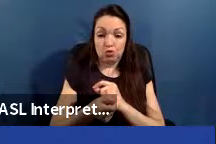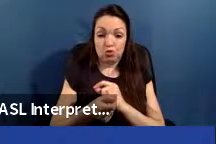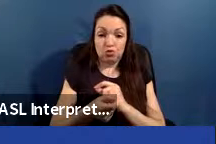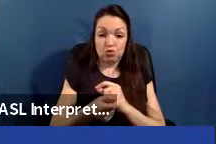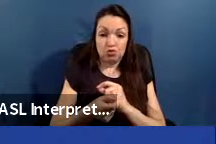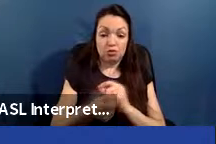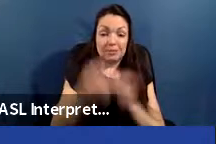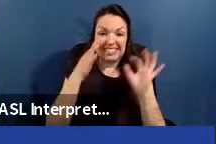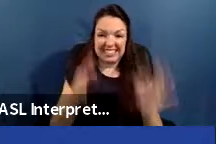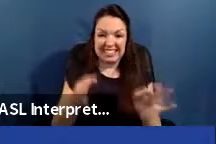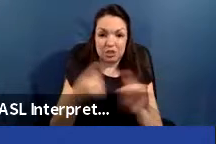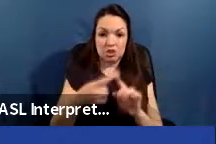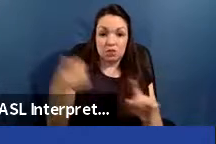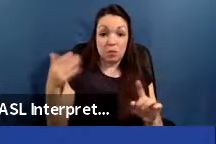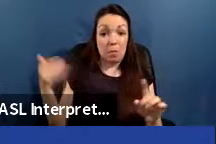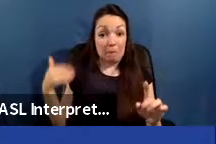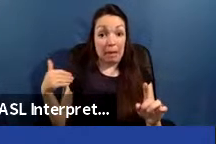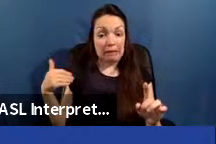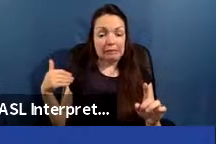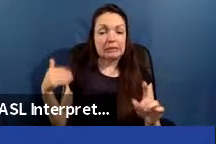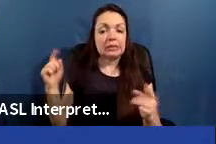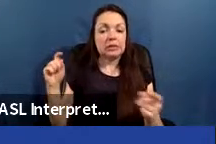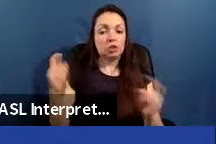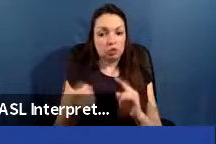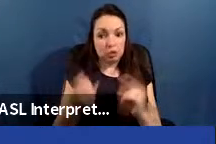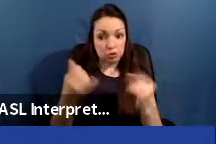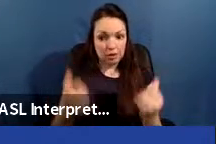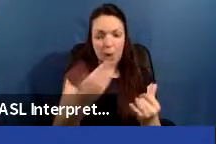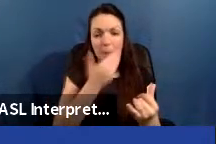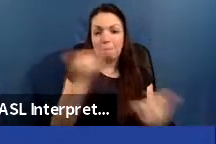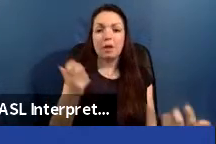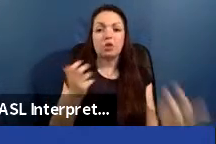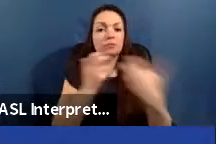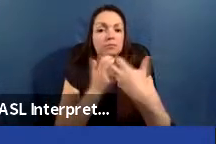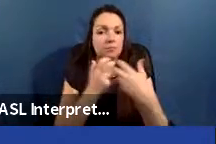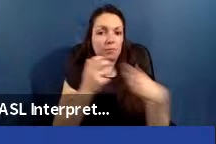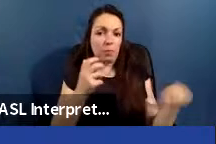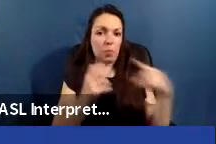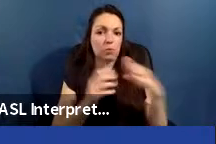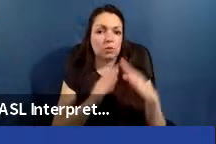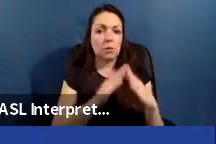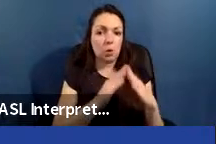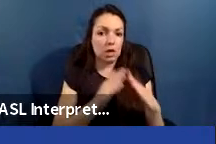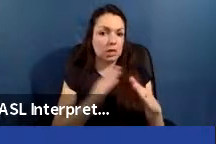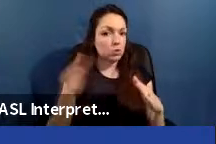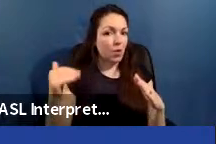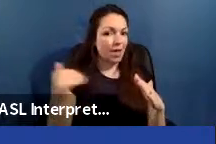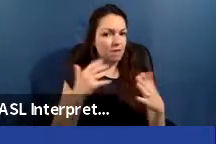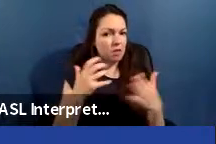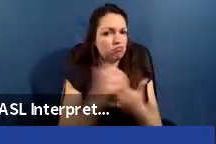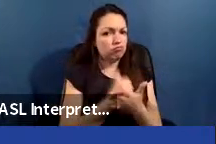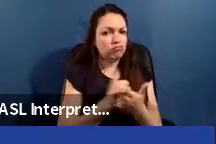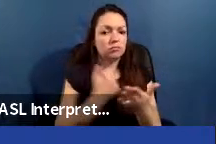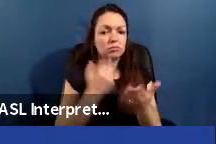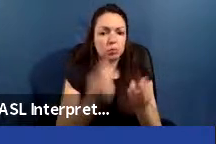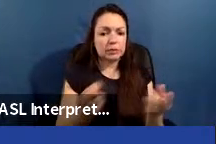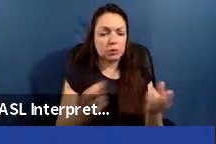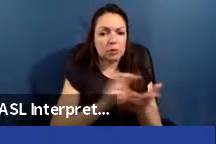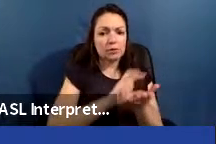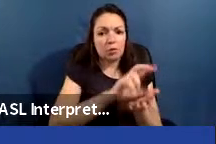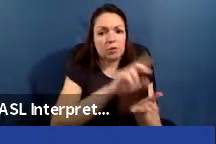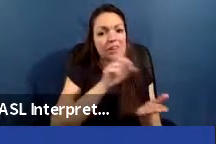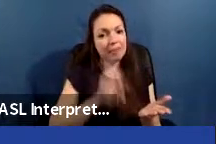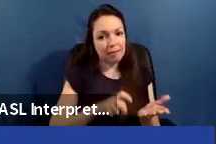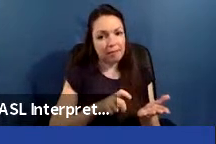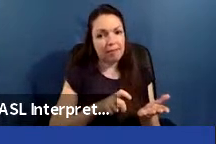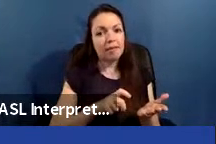allocation decisions that need to be changed to better meet the needs of communities that haven't received as much resource allocation as they need